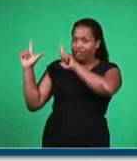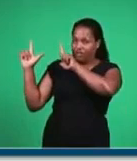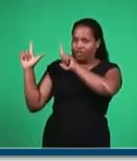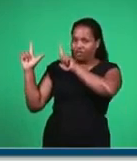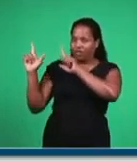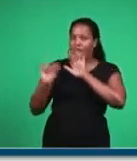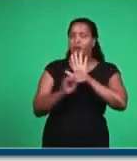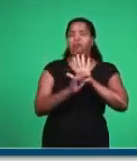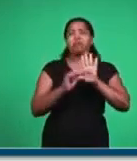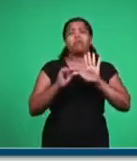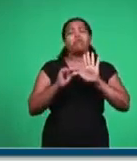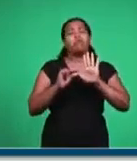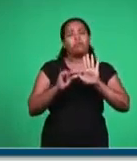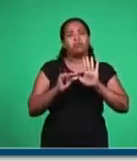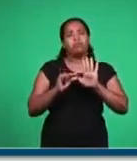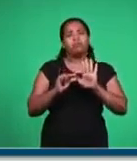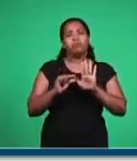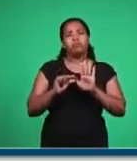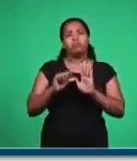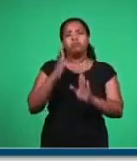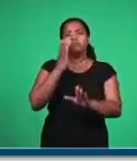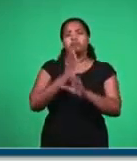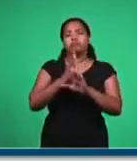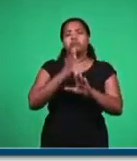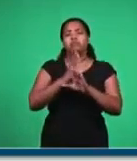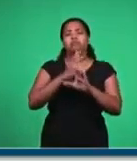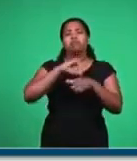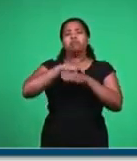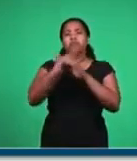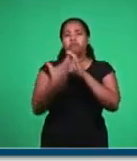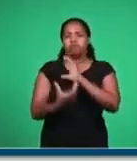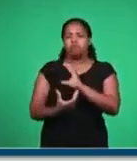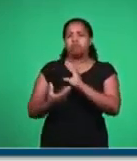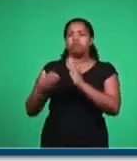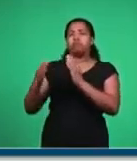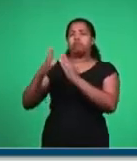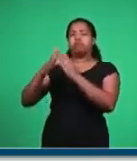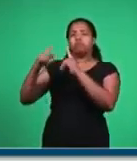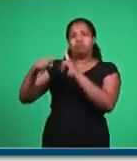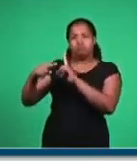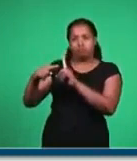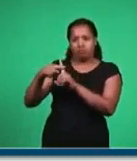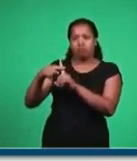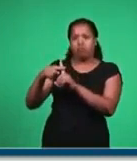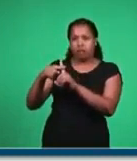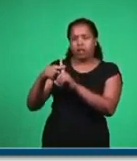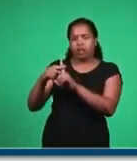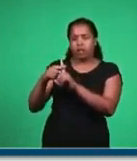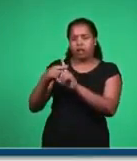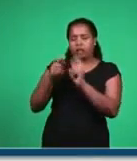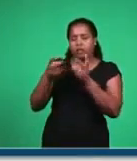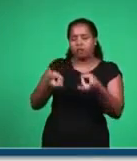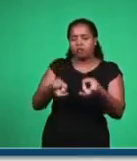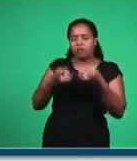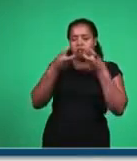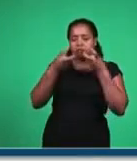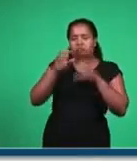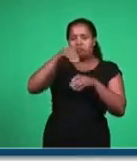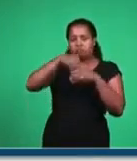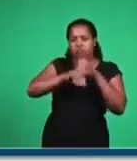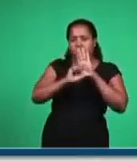So it is here, and it is being projected, and it talks about the characteristics and the figure of the